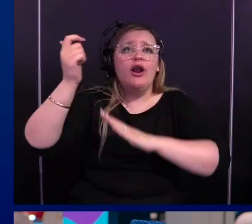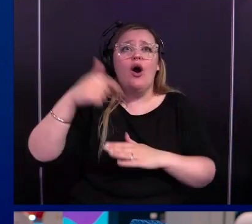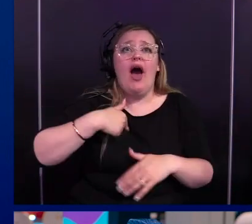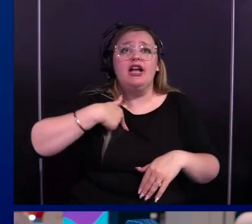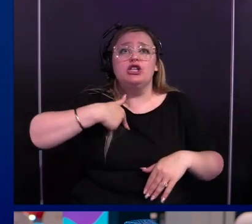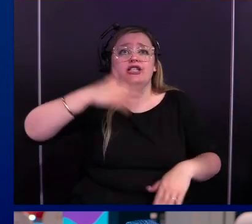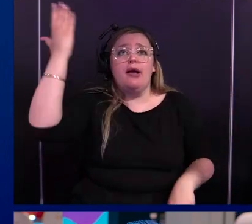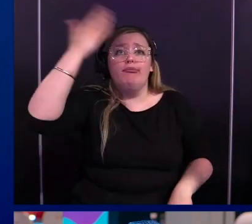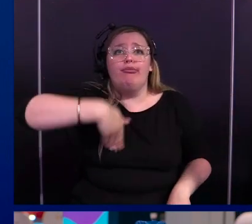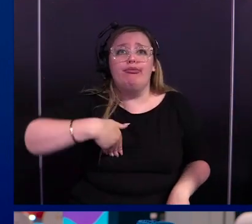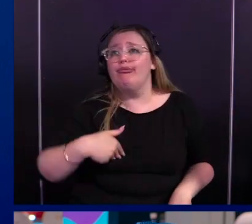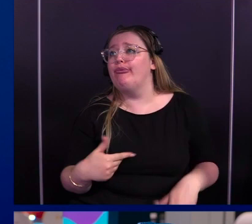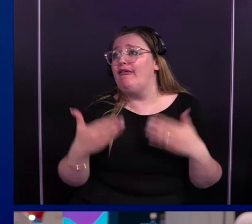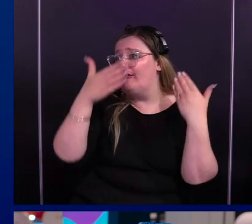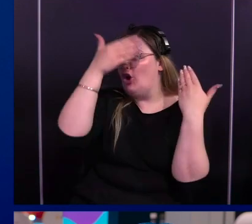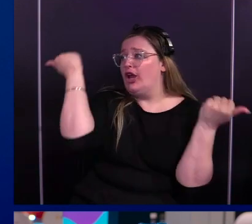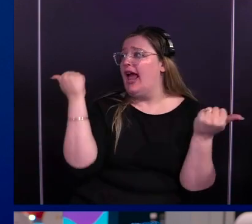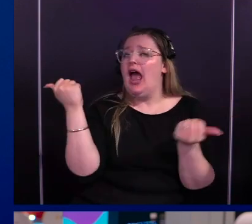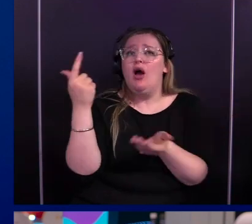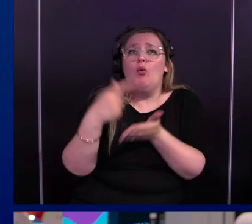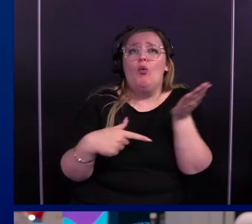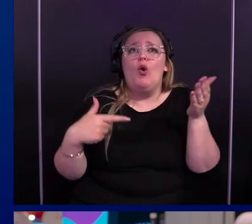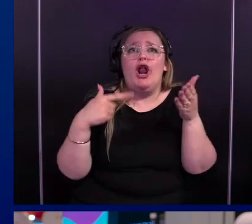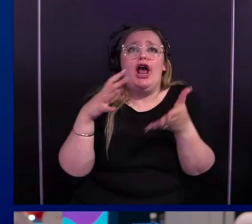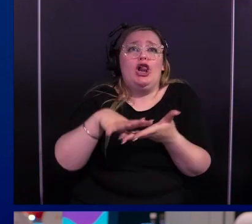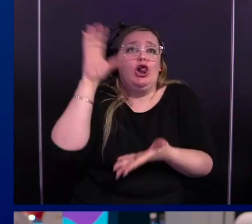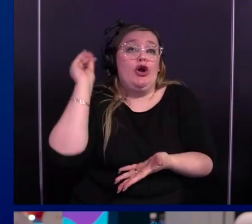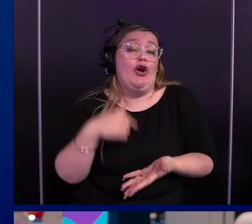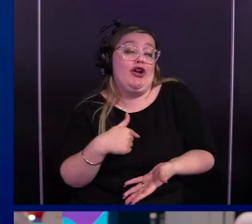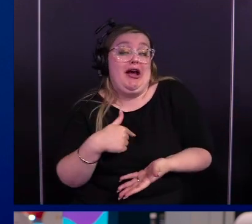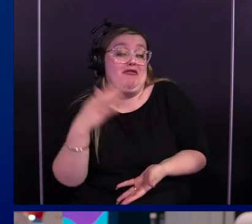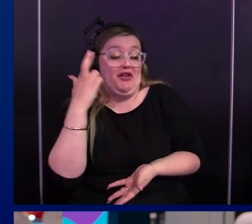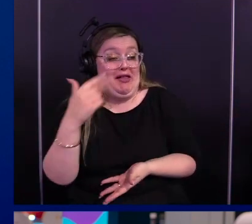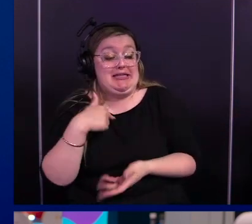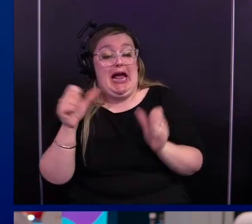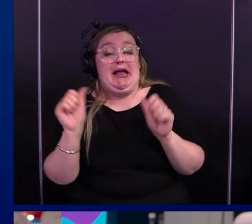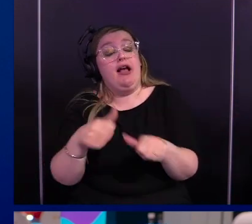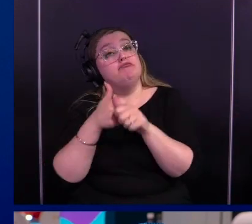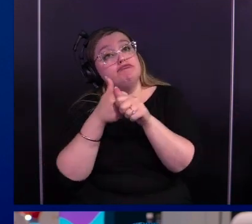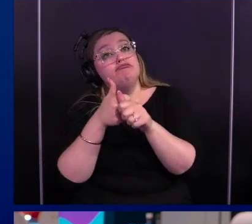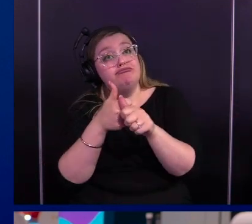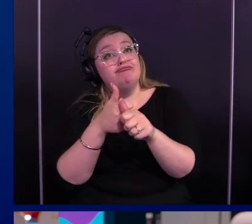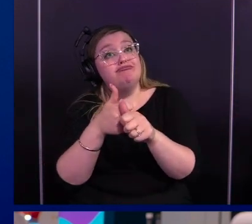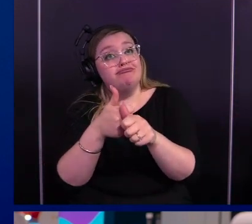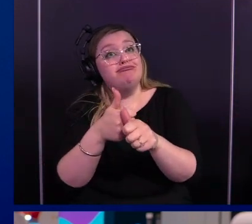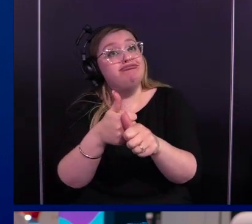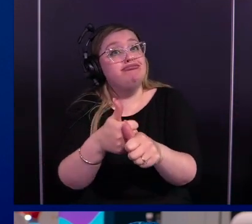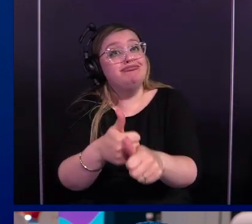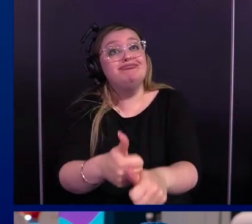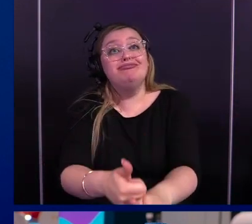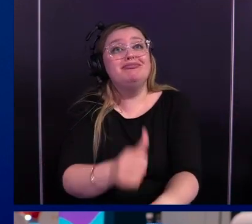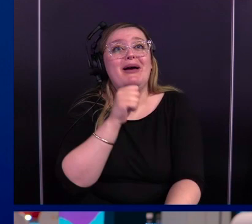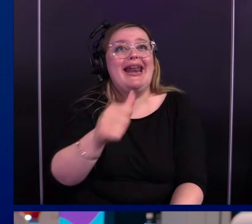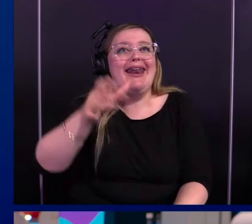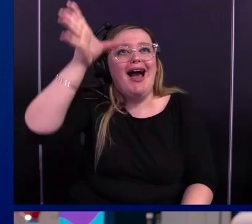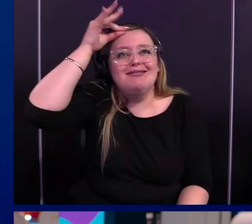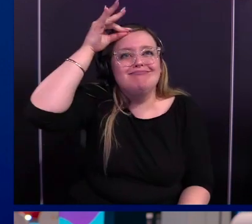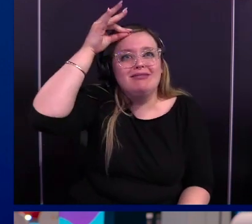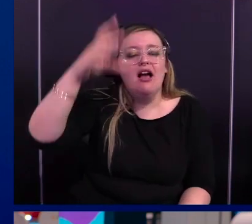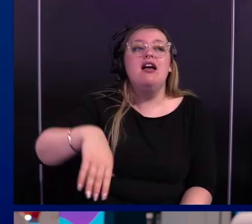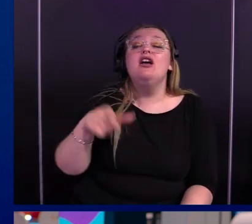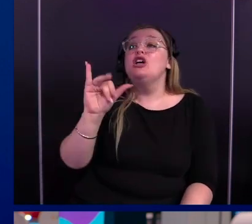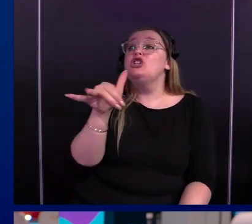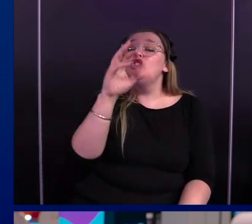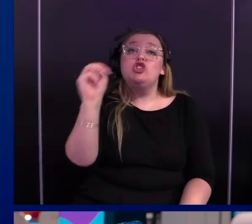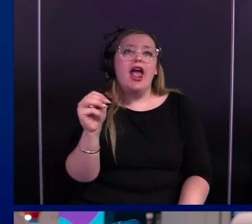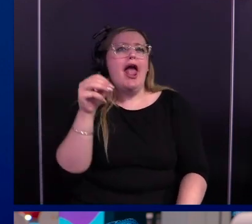I forget what I was just doing. I learned that I can follow directions passably. But with Jam, we give you some documentation. We let you get in the AWS